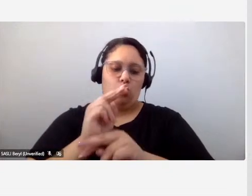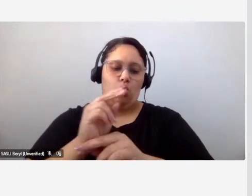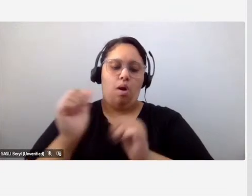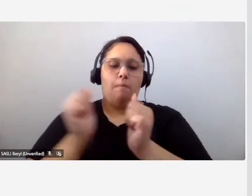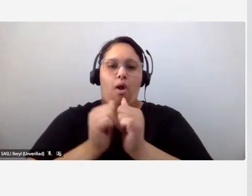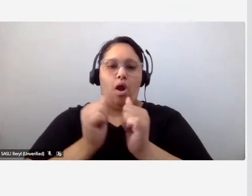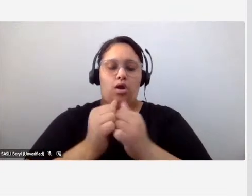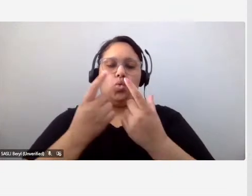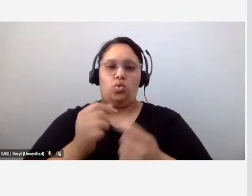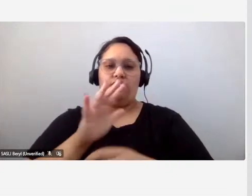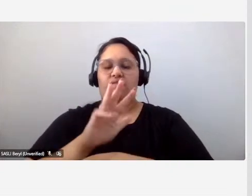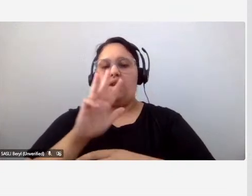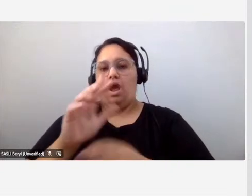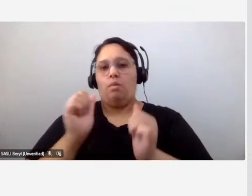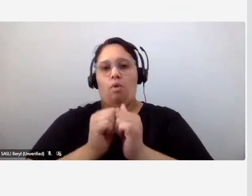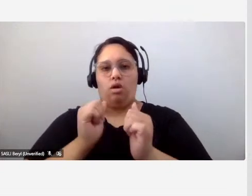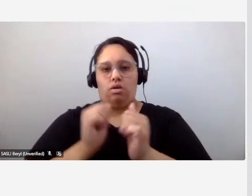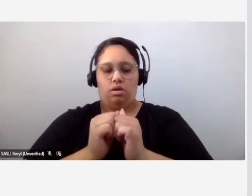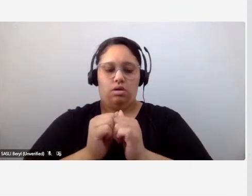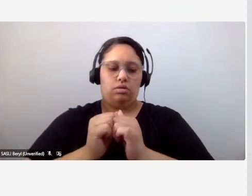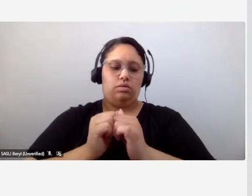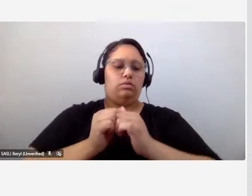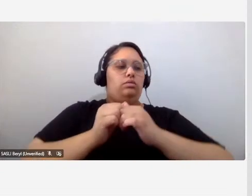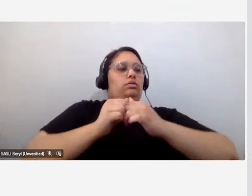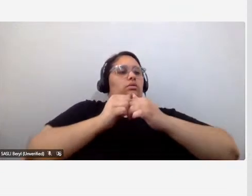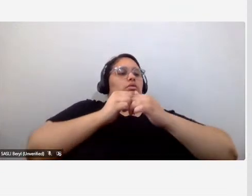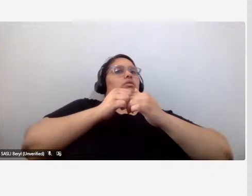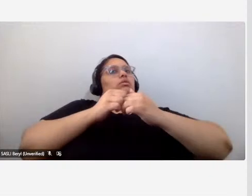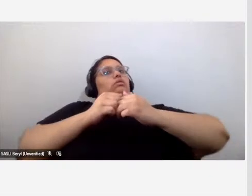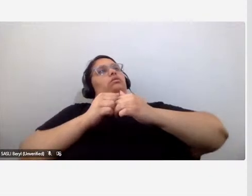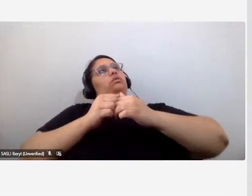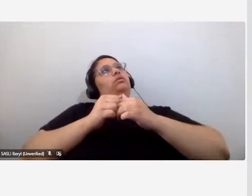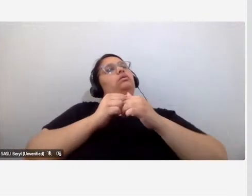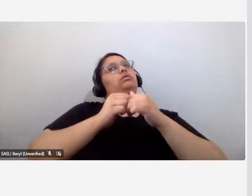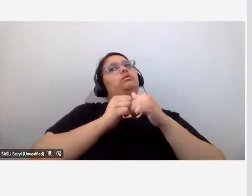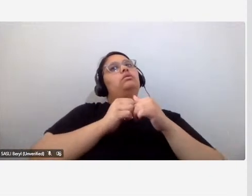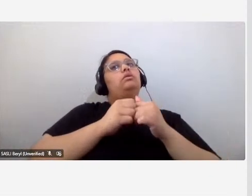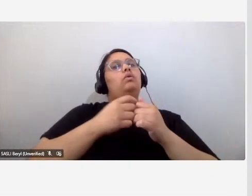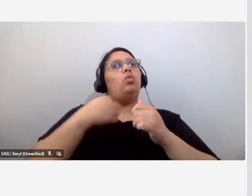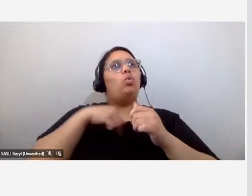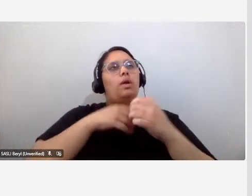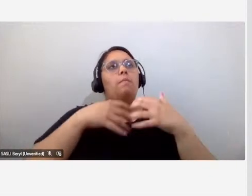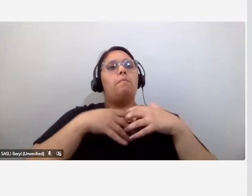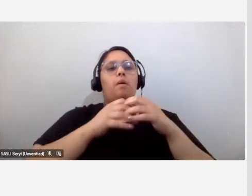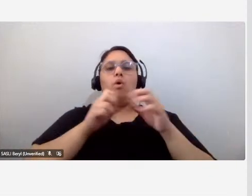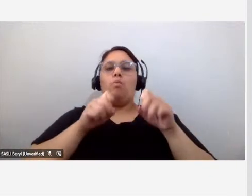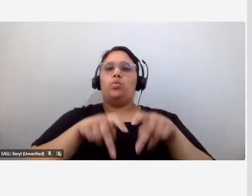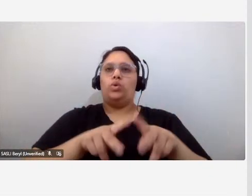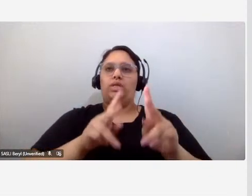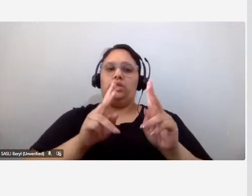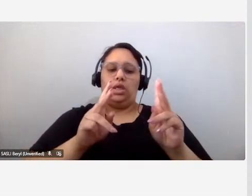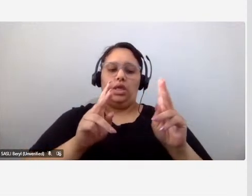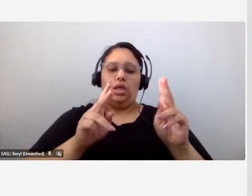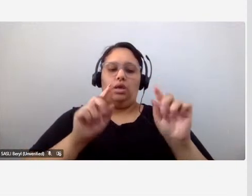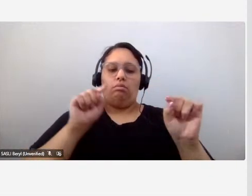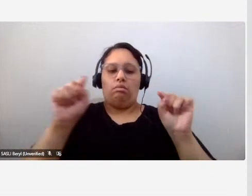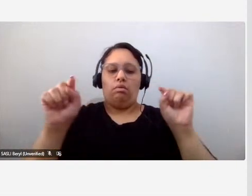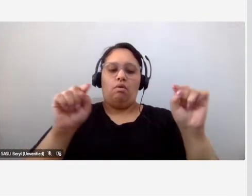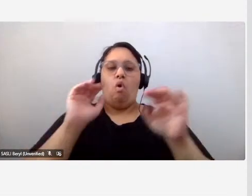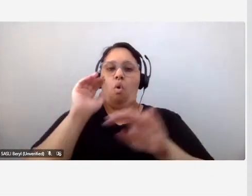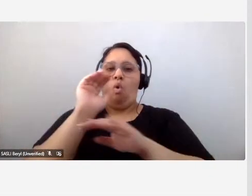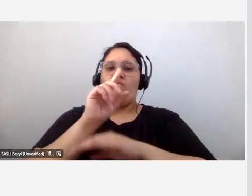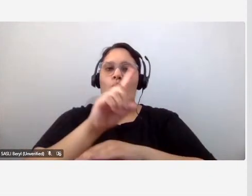the 59 partners I spoke about earlier, but we create opportunities there for over